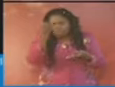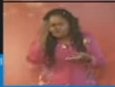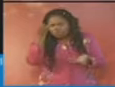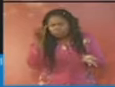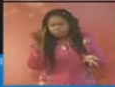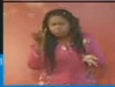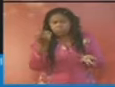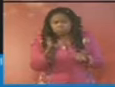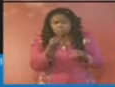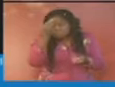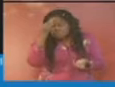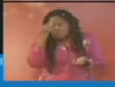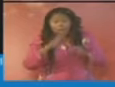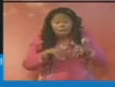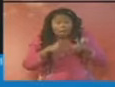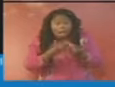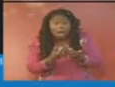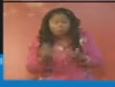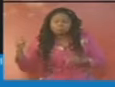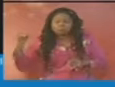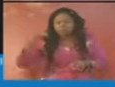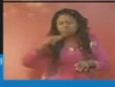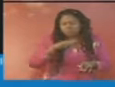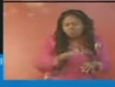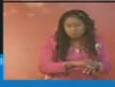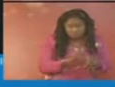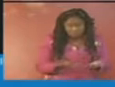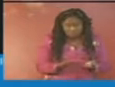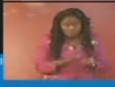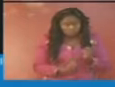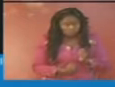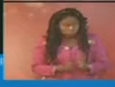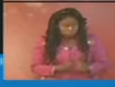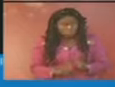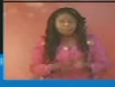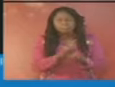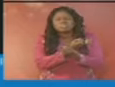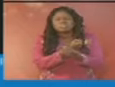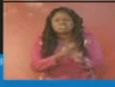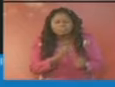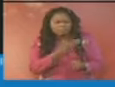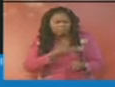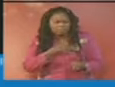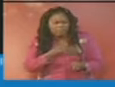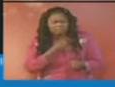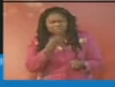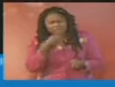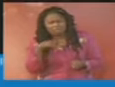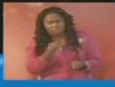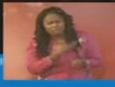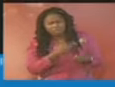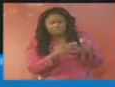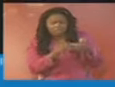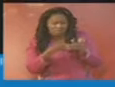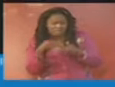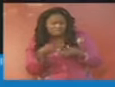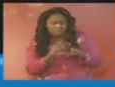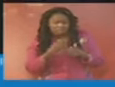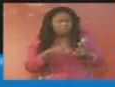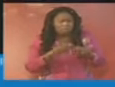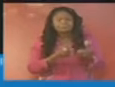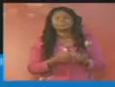and how far that has reached. And my second question, yesterday in Parliament, you spoke about the rapid